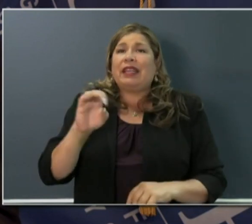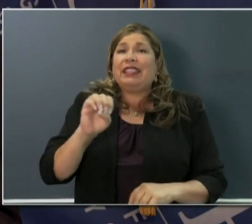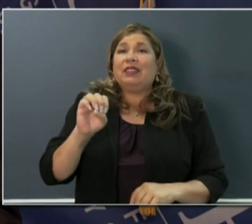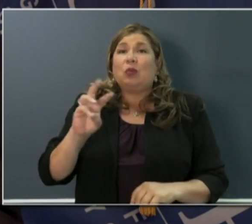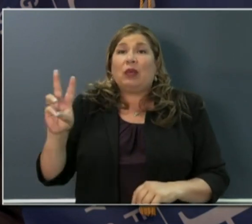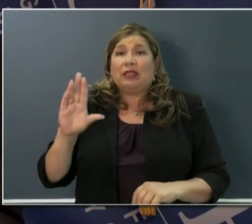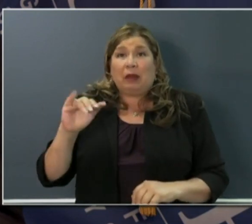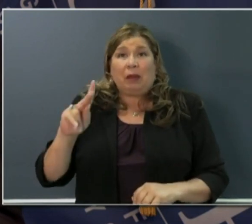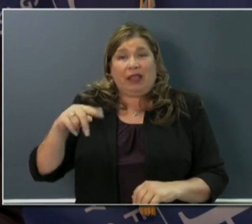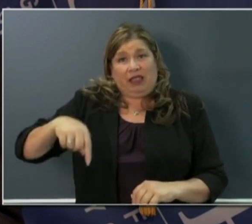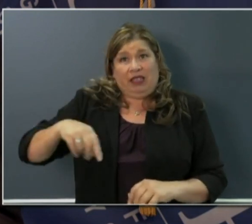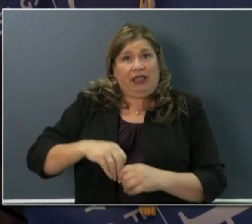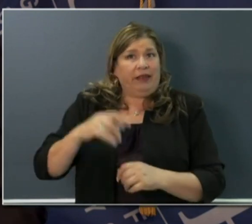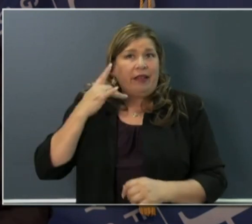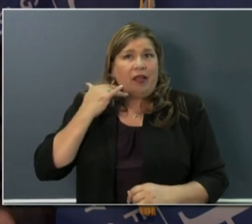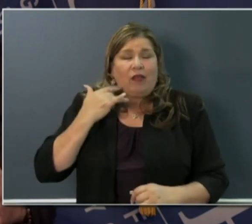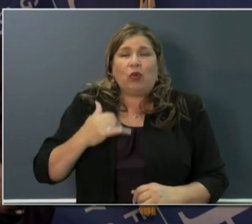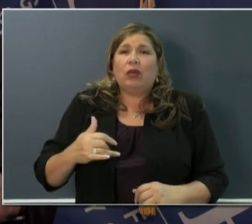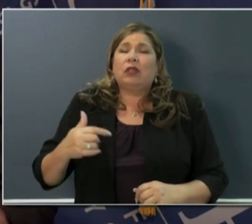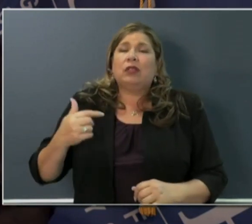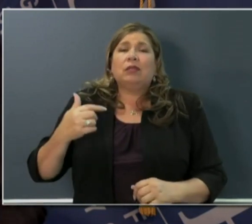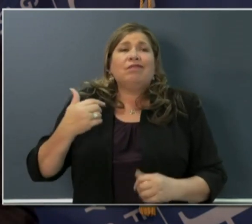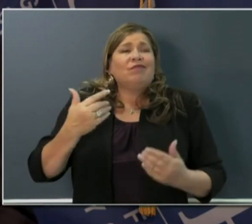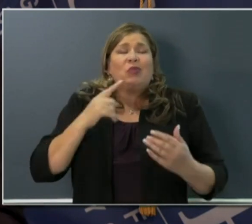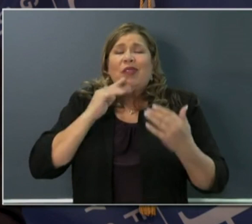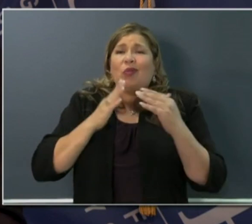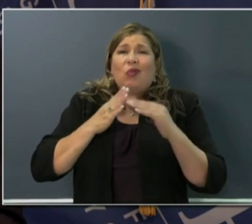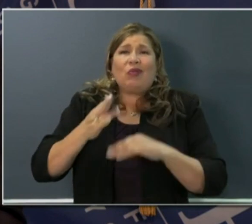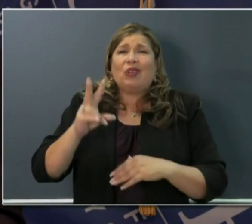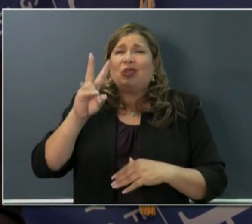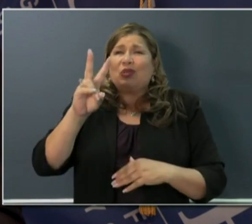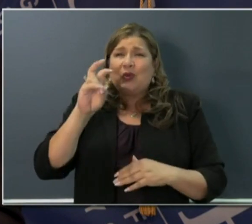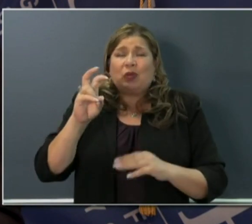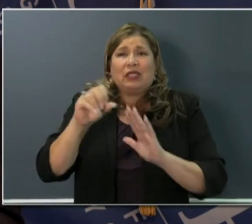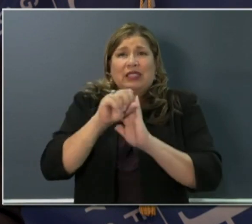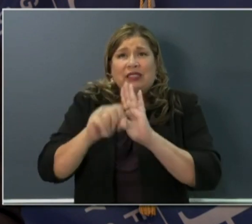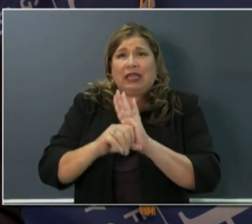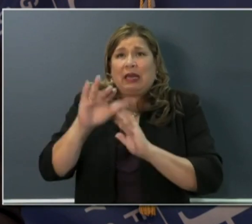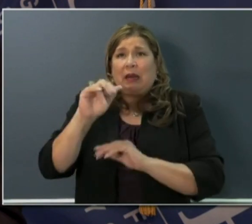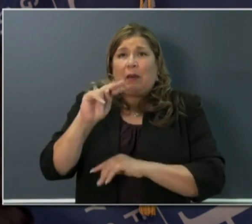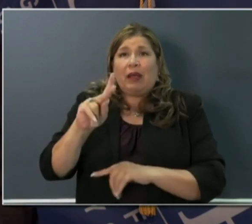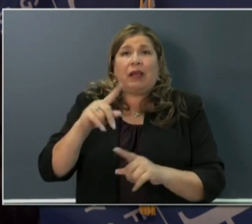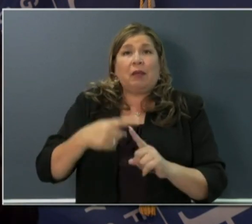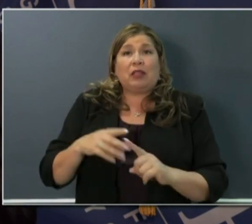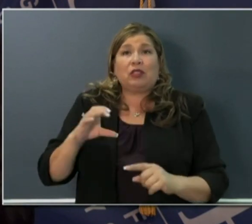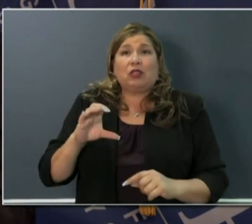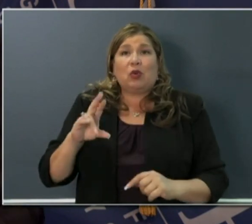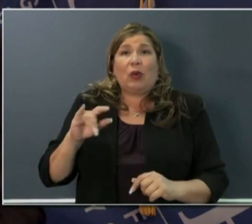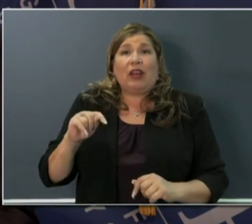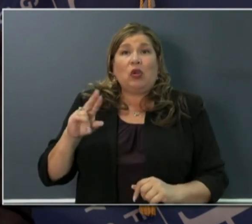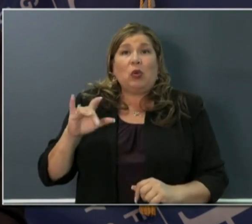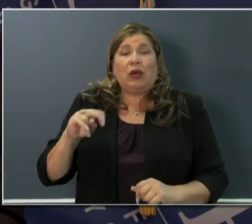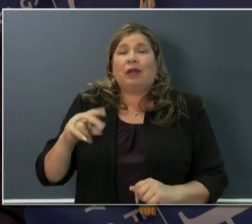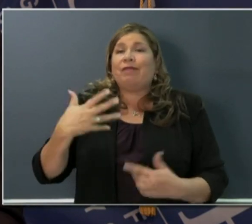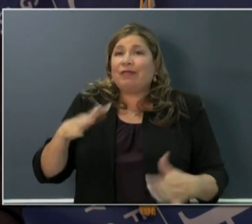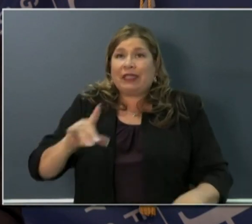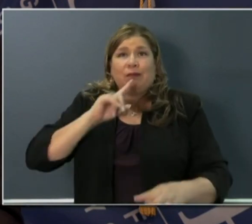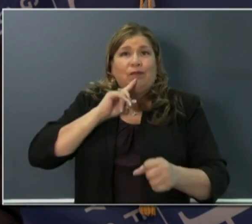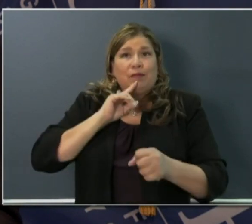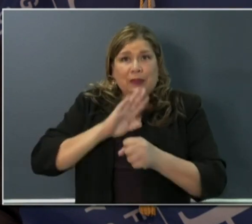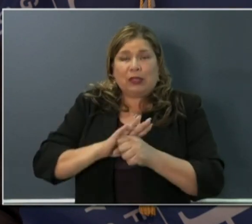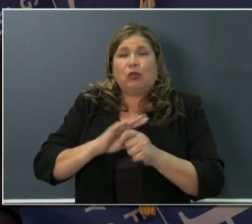here in the state of California. Some 200 state chartered banks and credit unions have committed to the state of